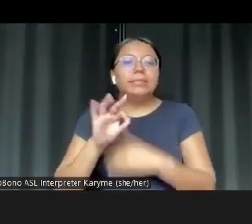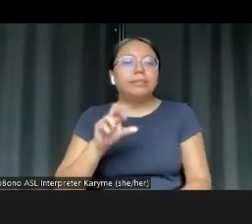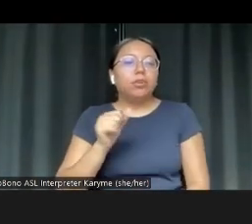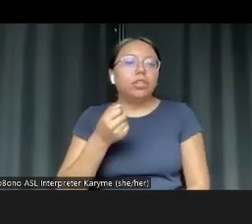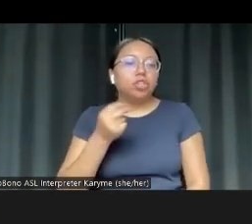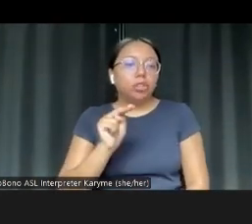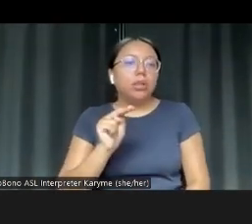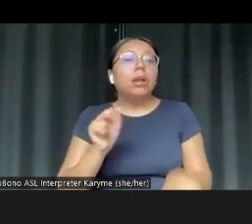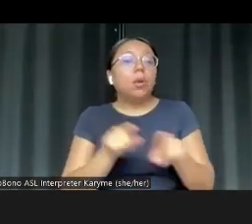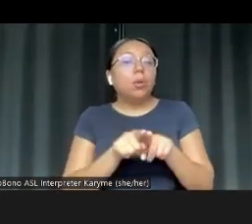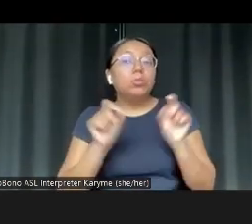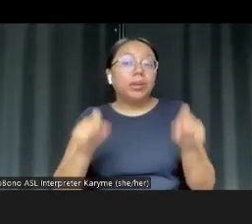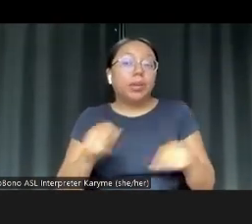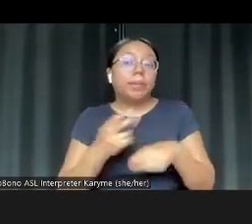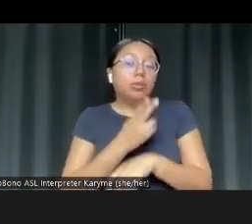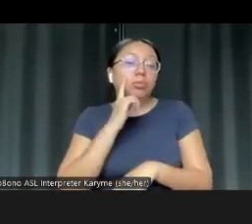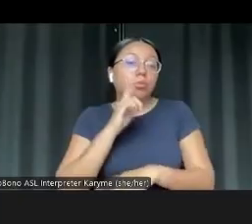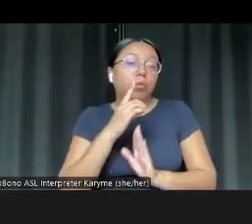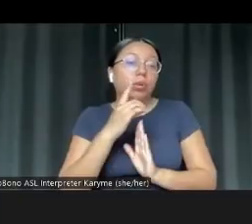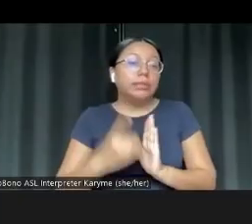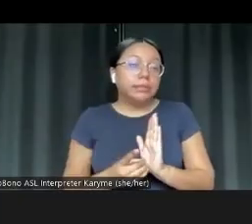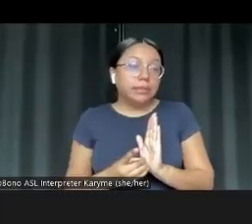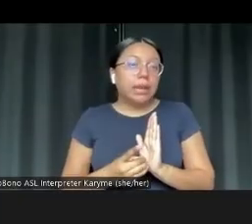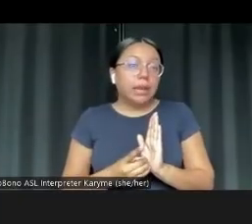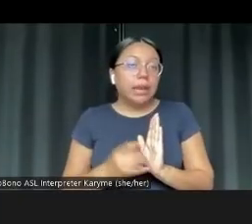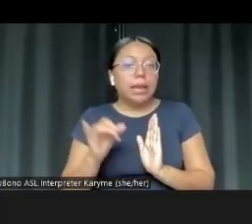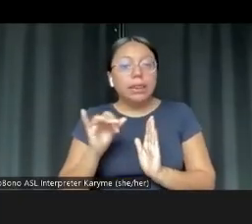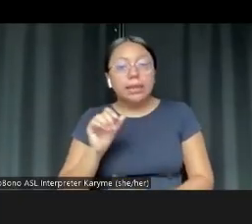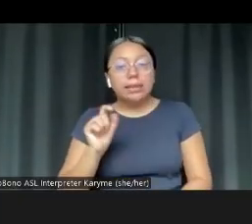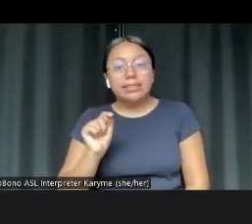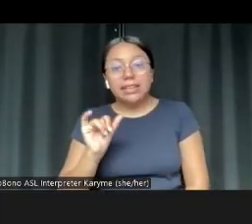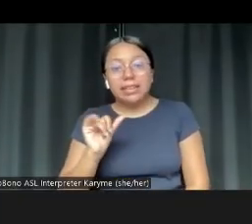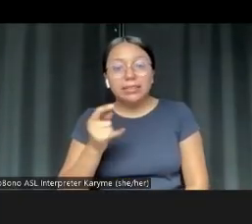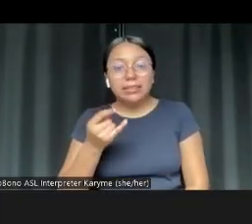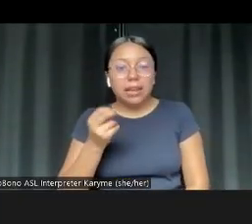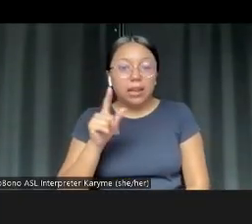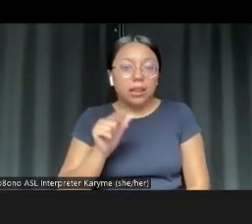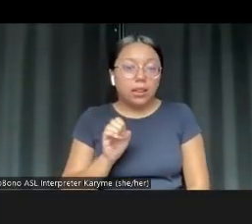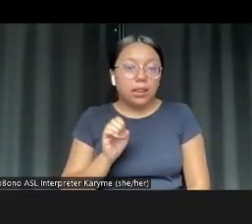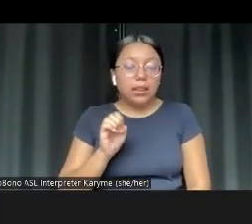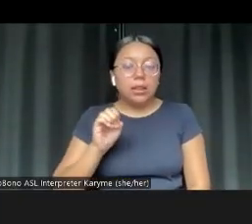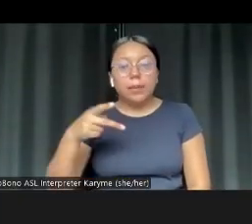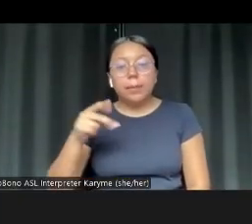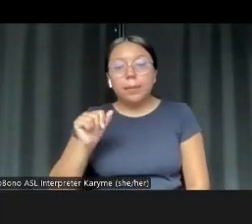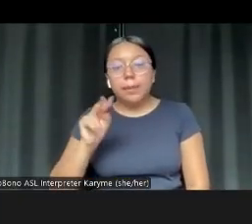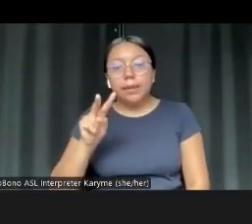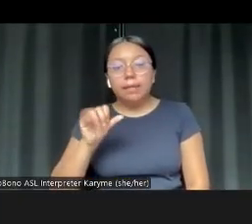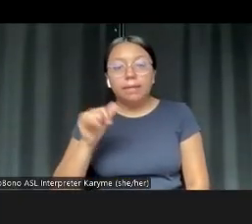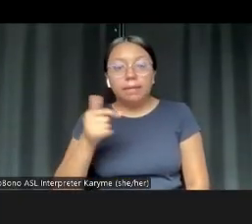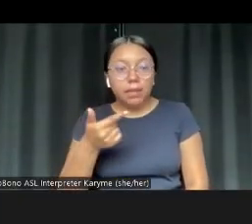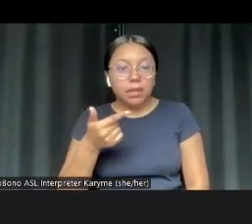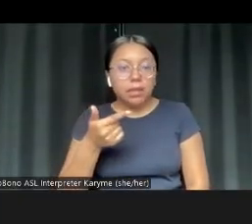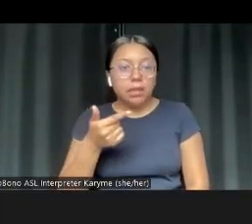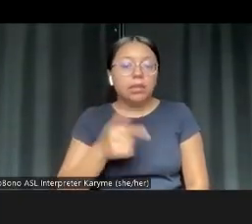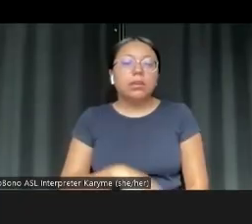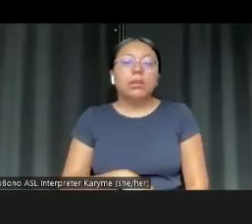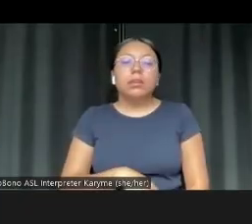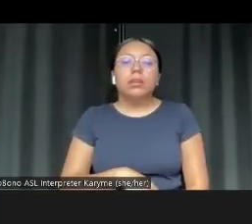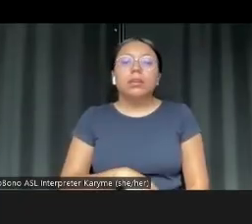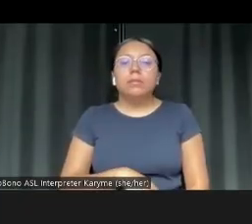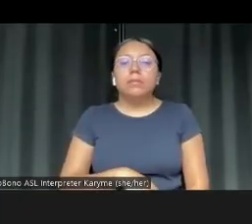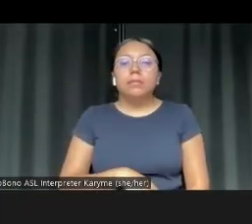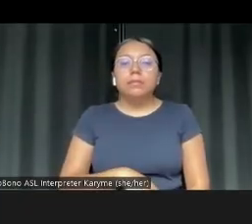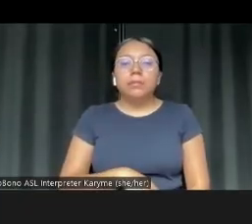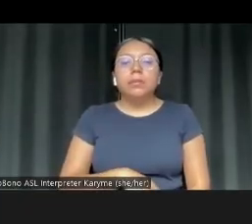design, as in the case of tactile paving on curb cuts. And friction is a practice that many